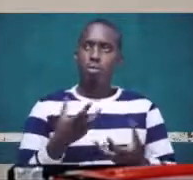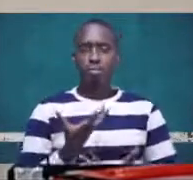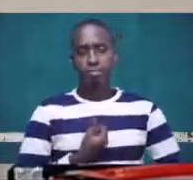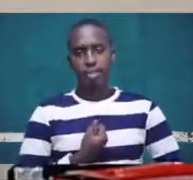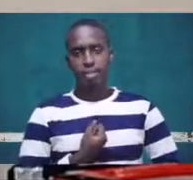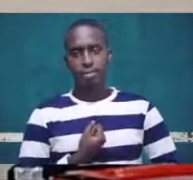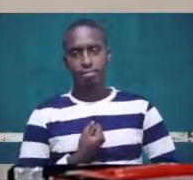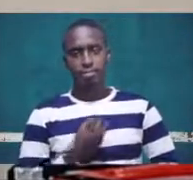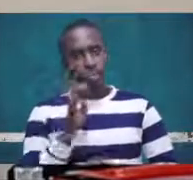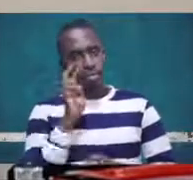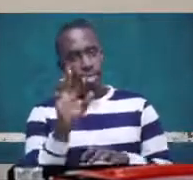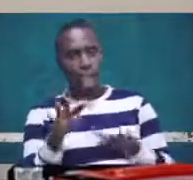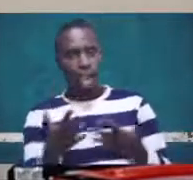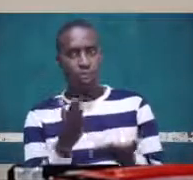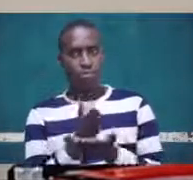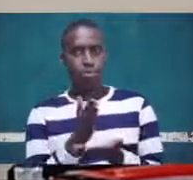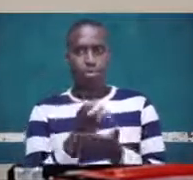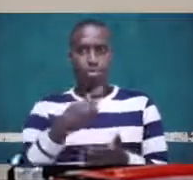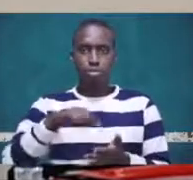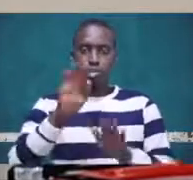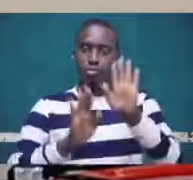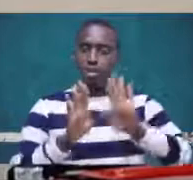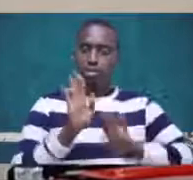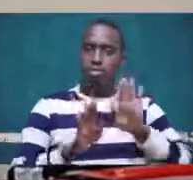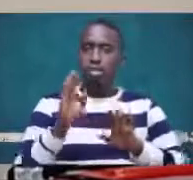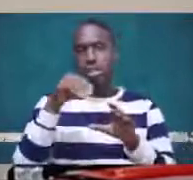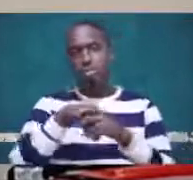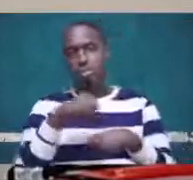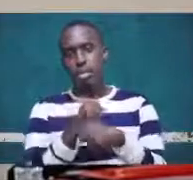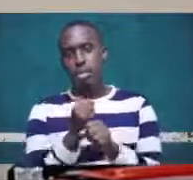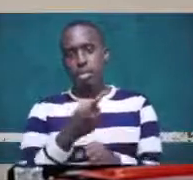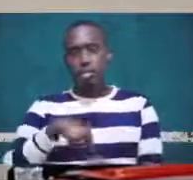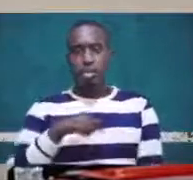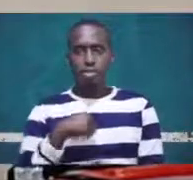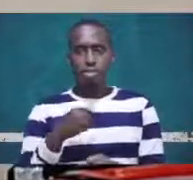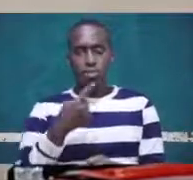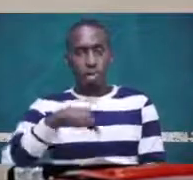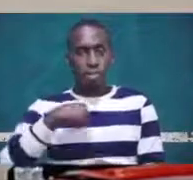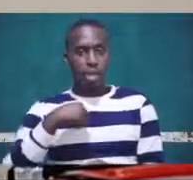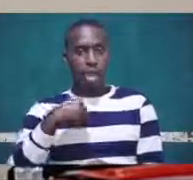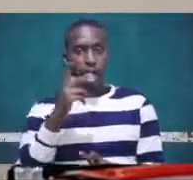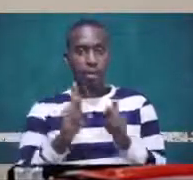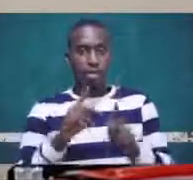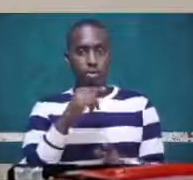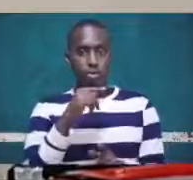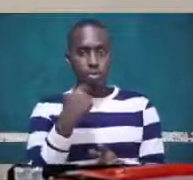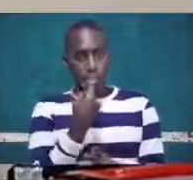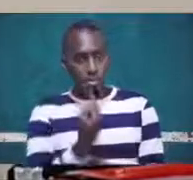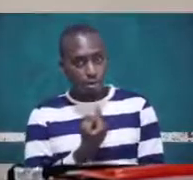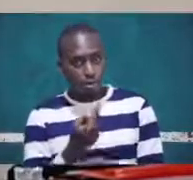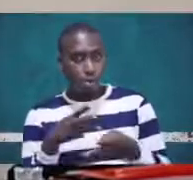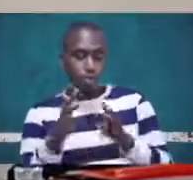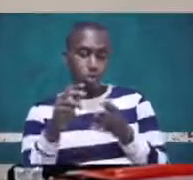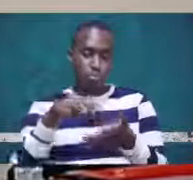have to see how they participate in making us one who we are, the features we possess,